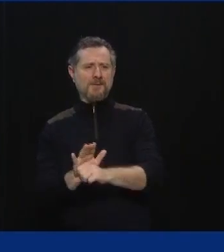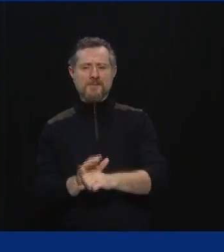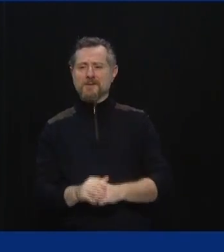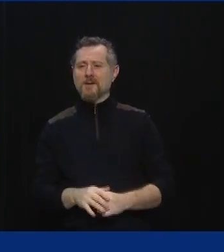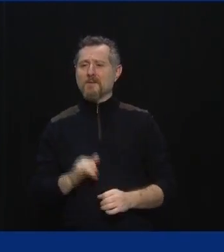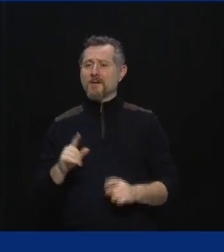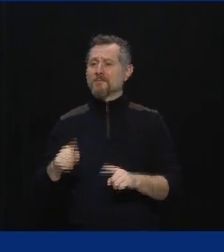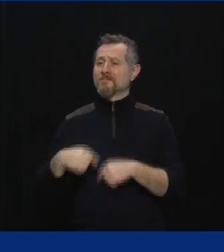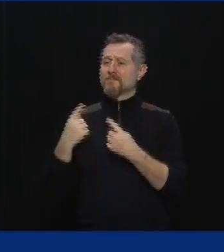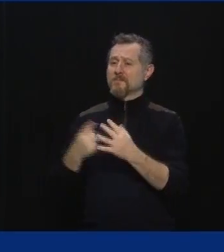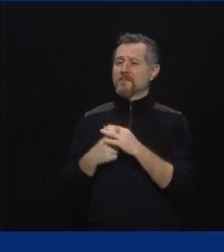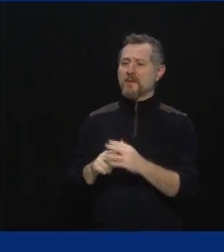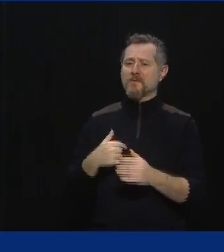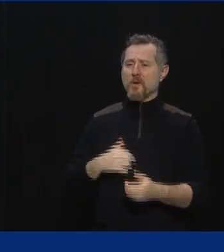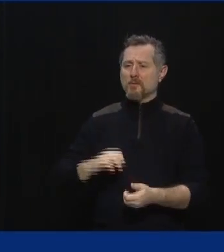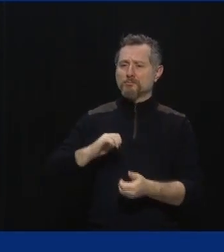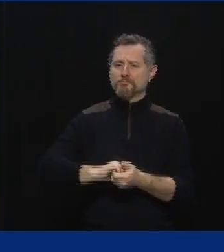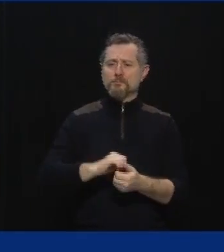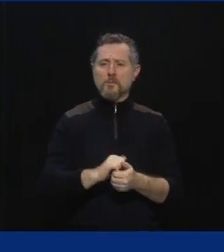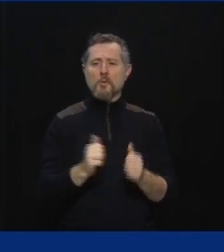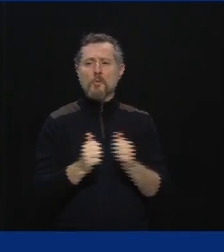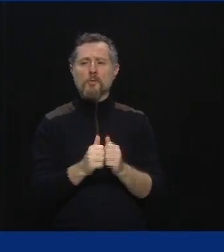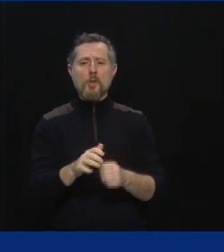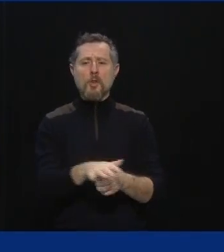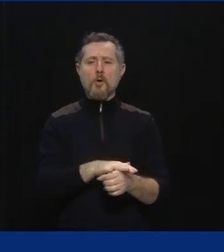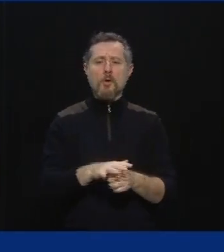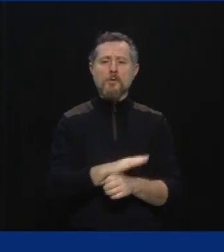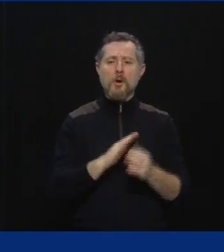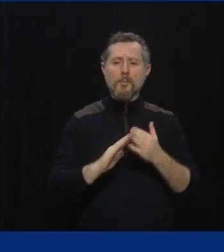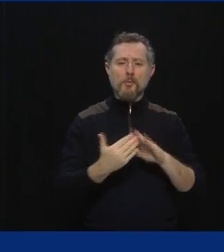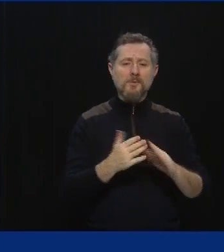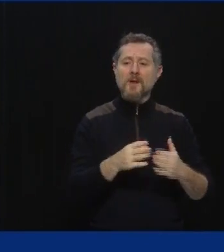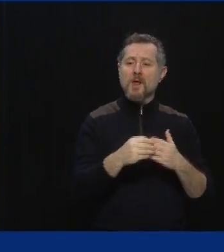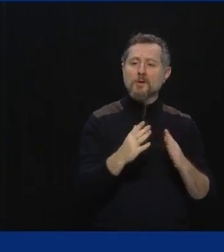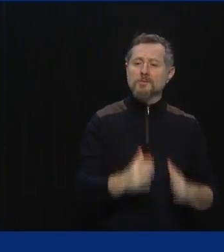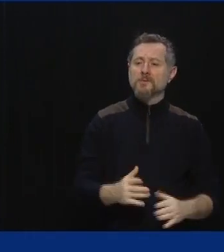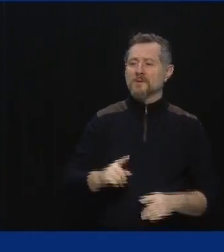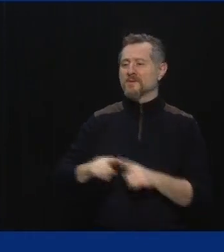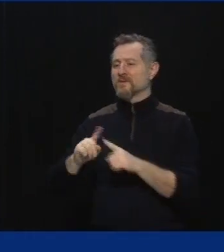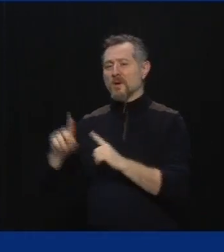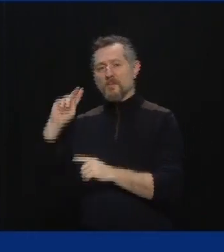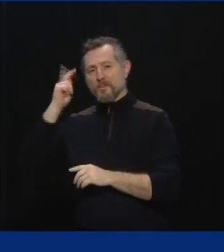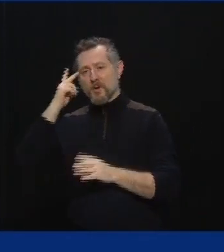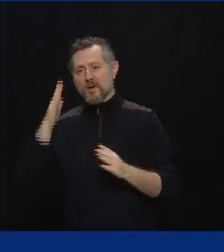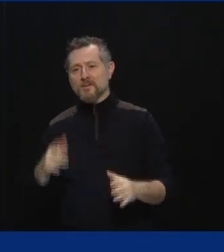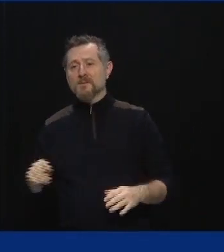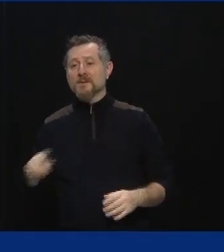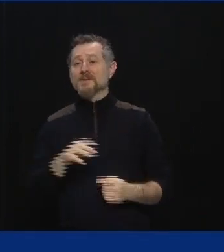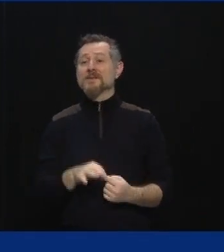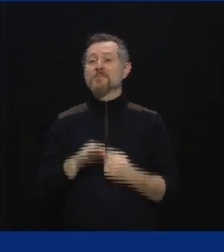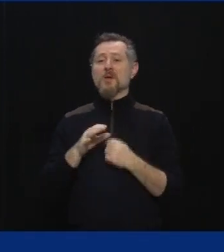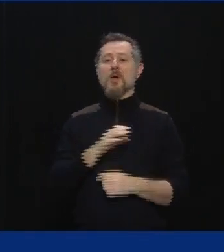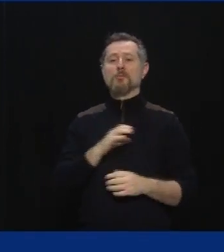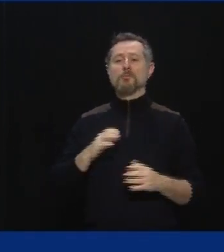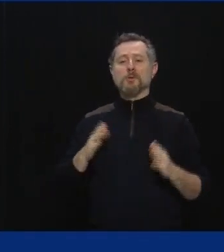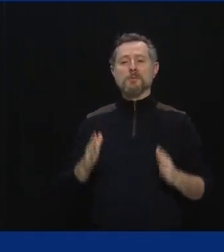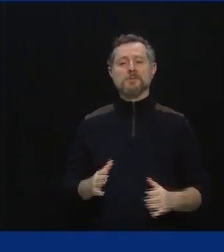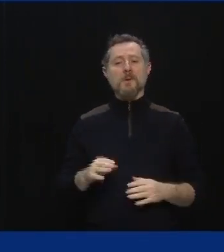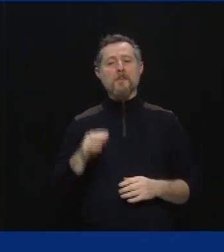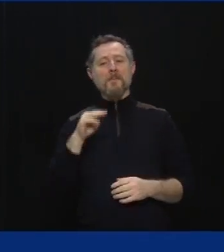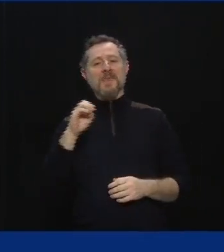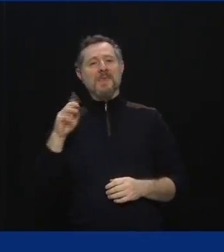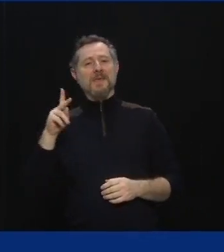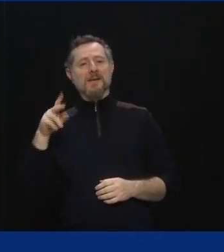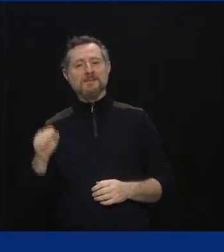have partnered with elected officials and local community leaders, including, in particular, Congressman Greg Meeks and Borough